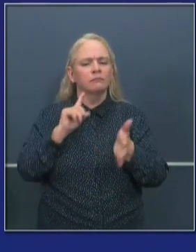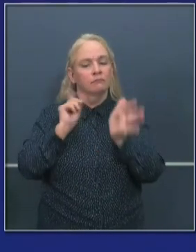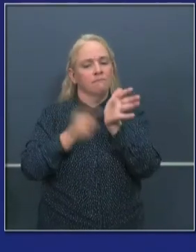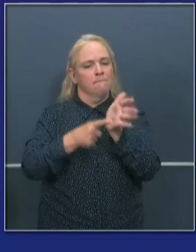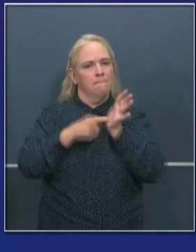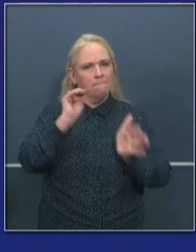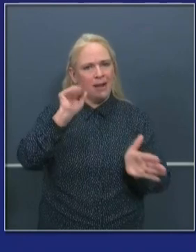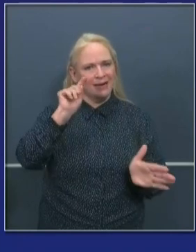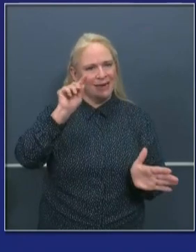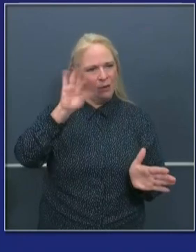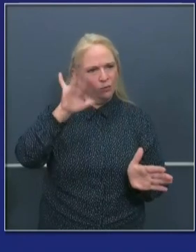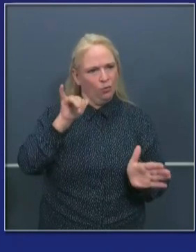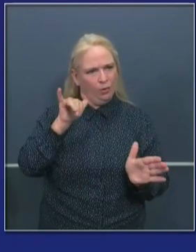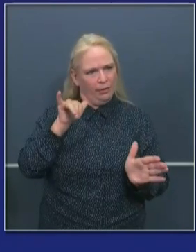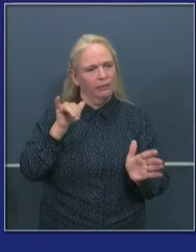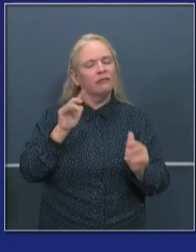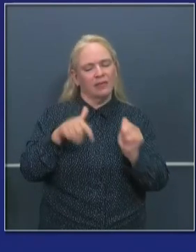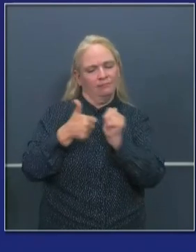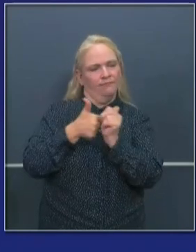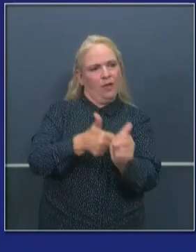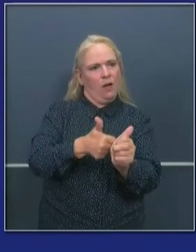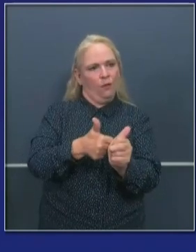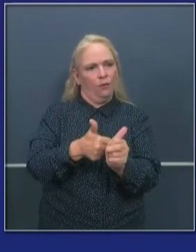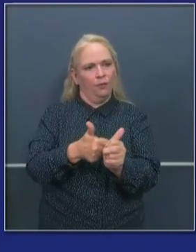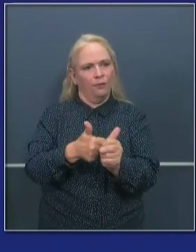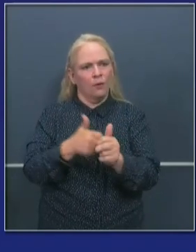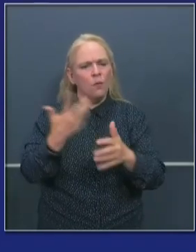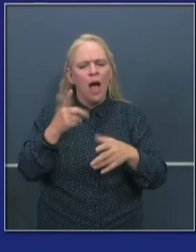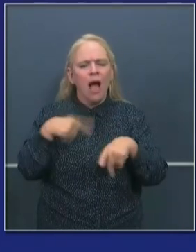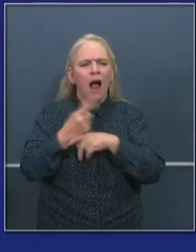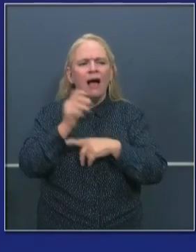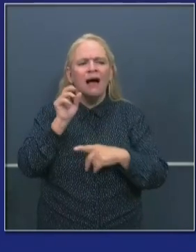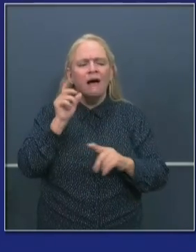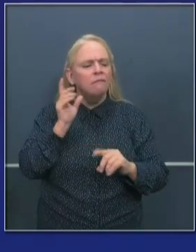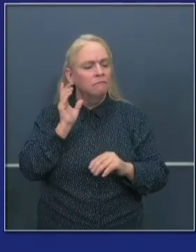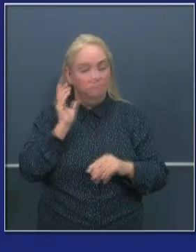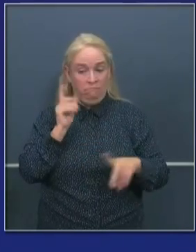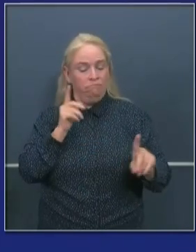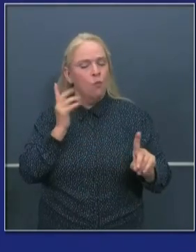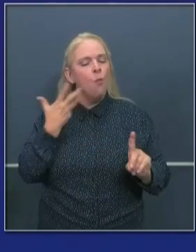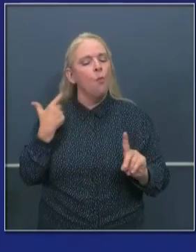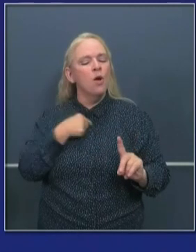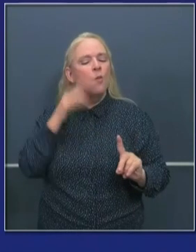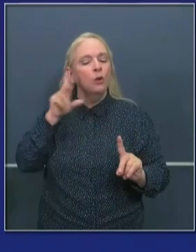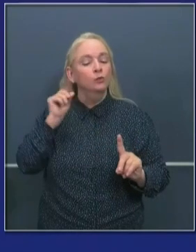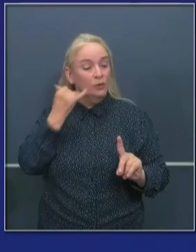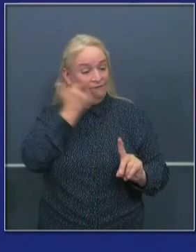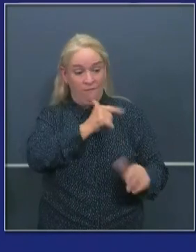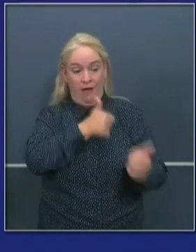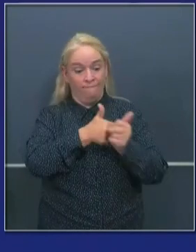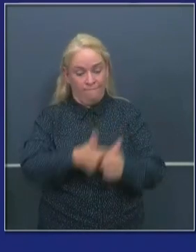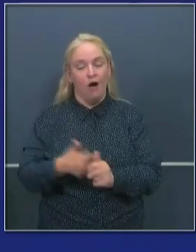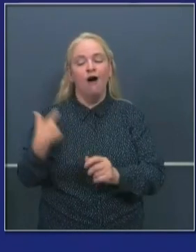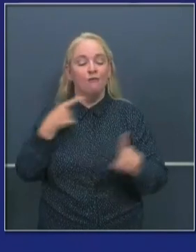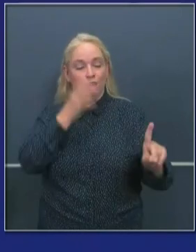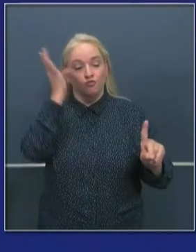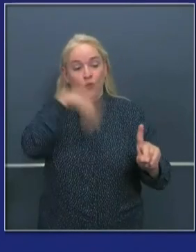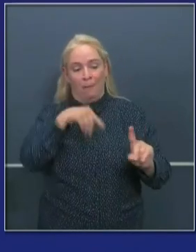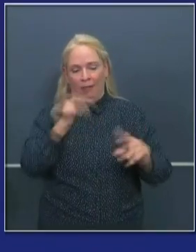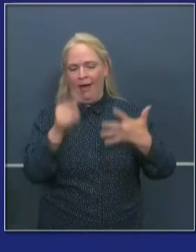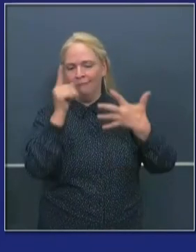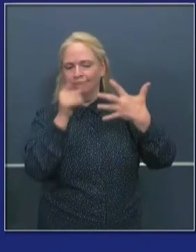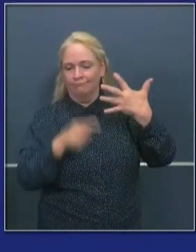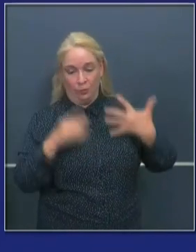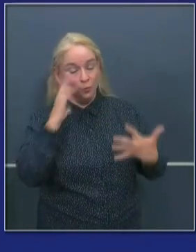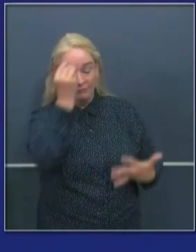also will follow up through this enforcement action that we highlighted yesterday. 6 regions of the state, teams